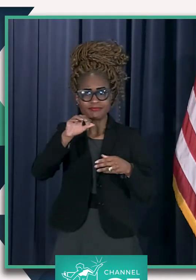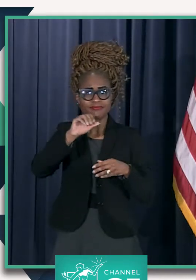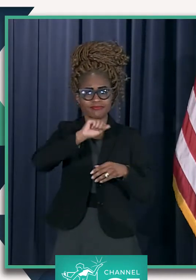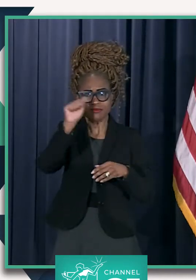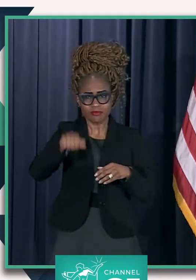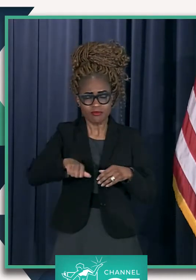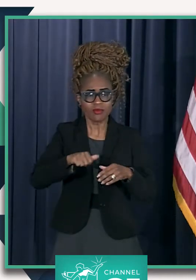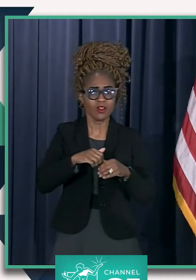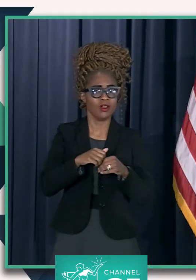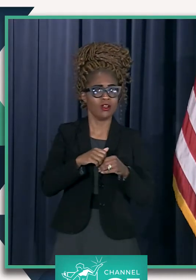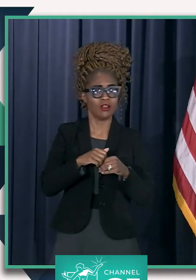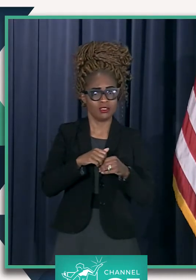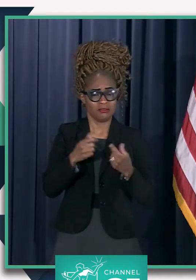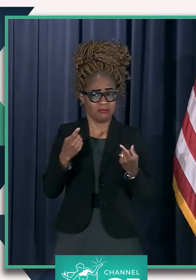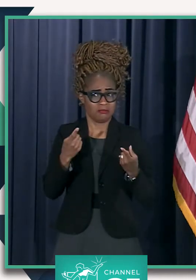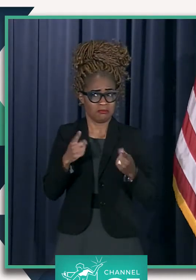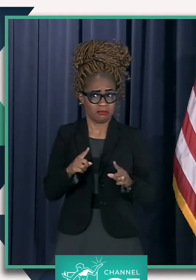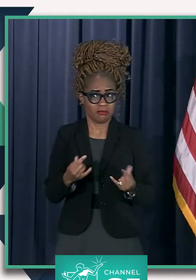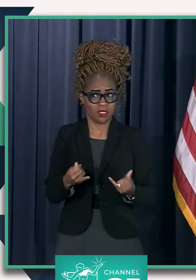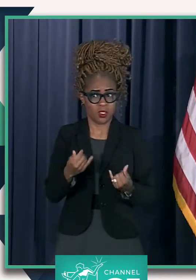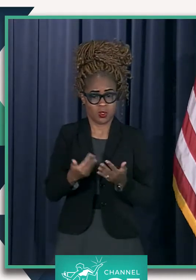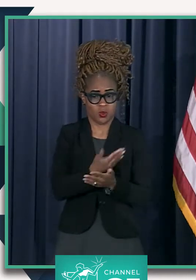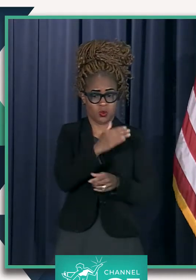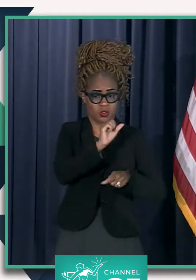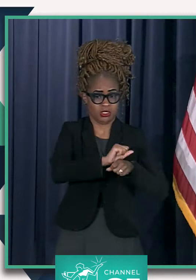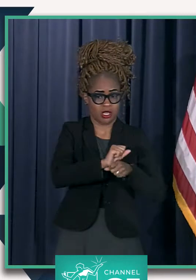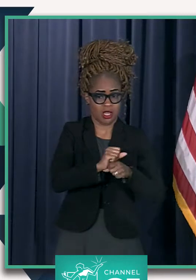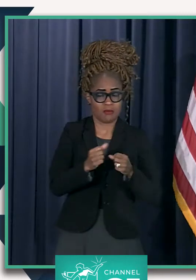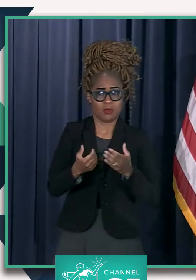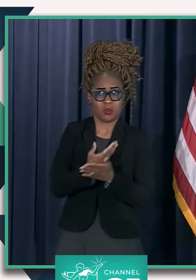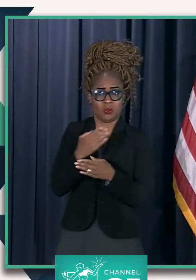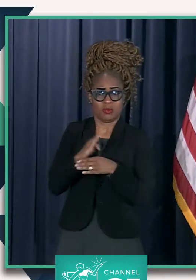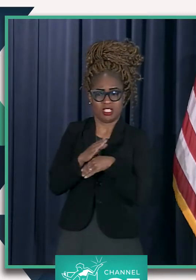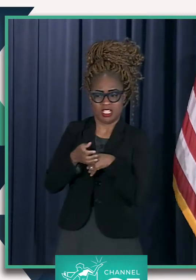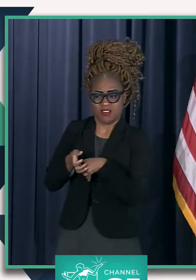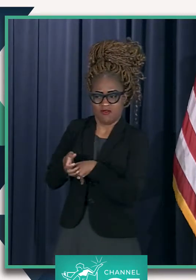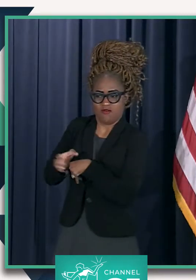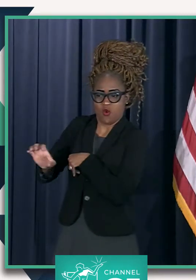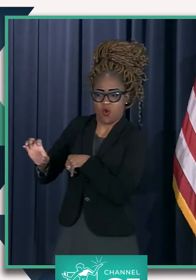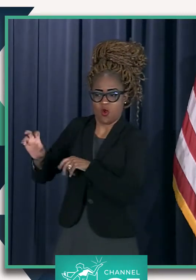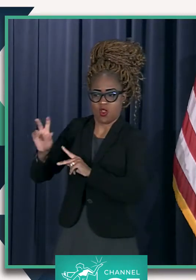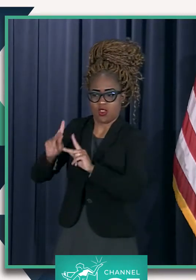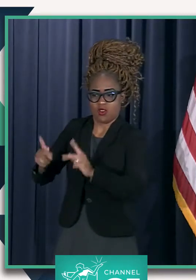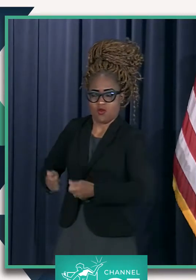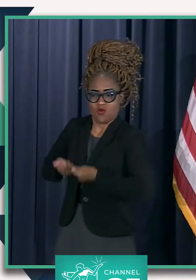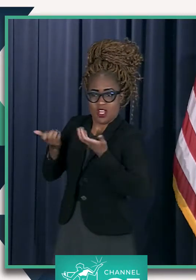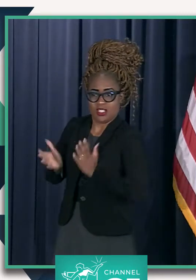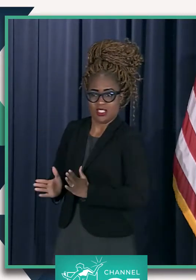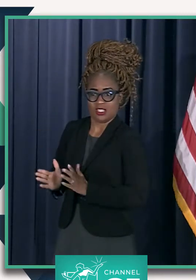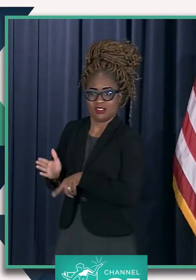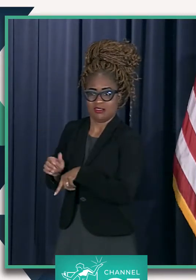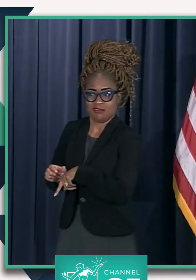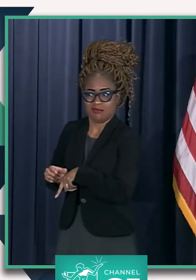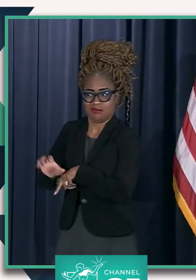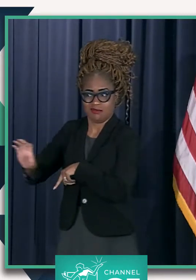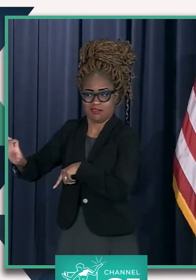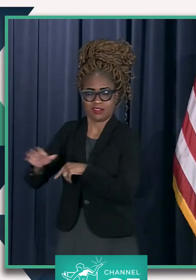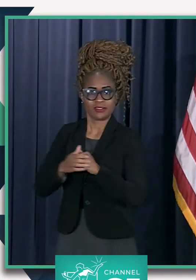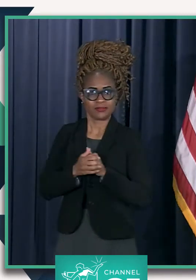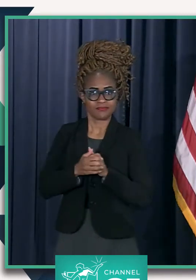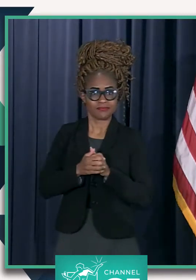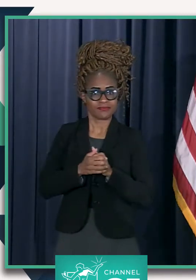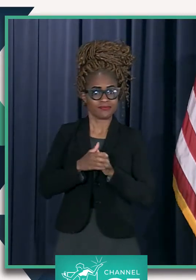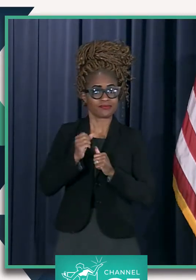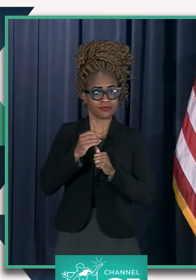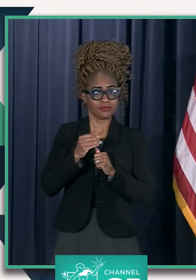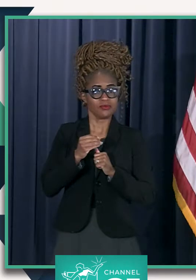Texas, that new jobs and businesses forced out longtime residents. We're committed not to have that happen here. And so